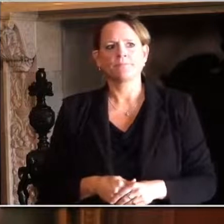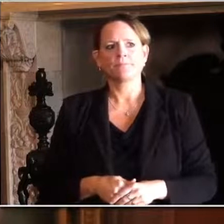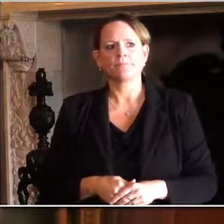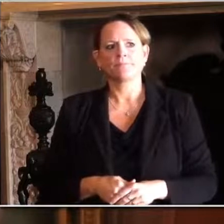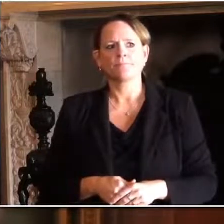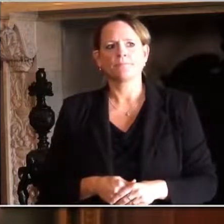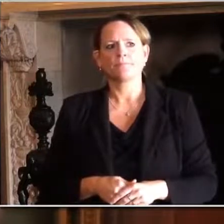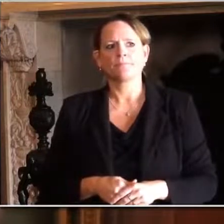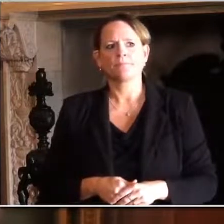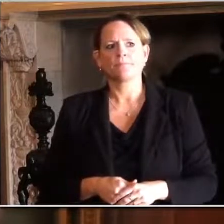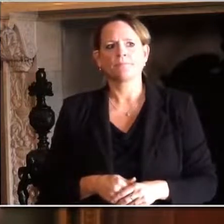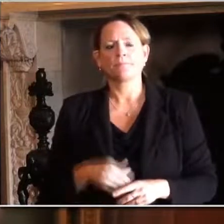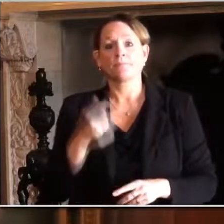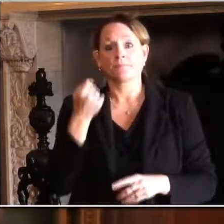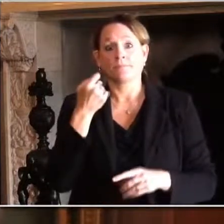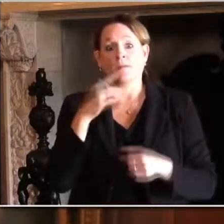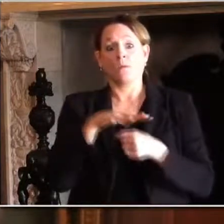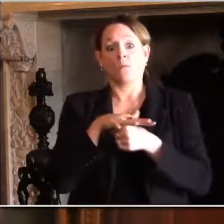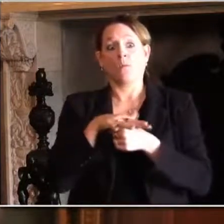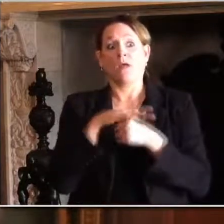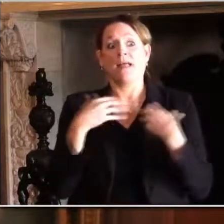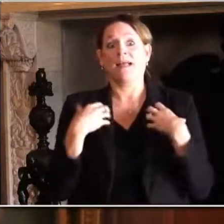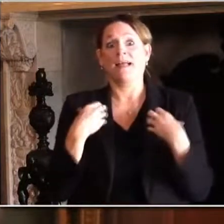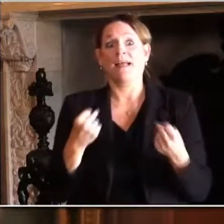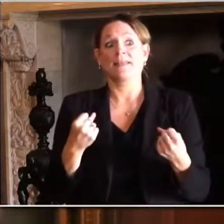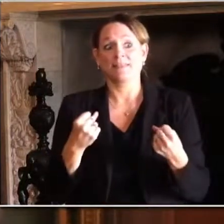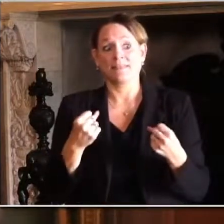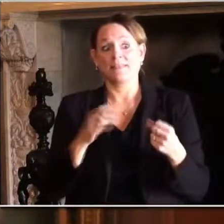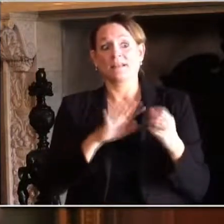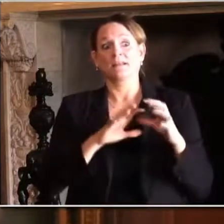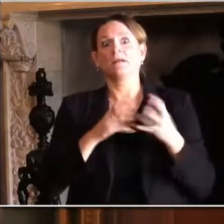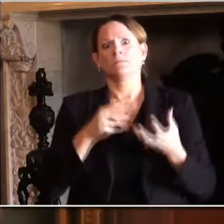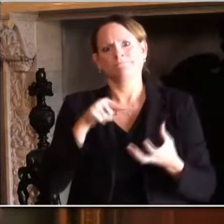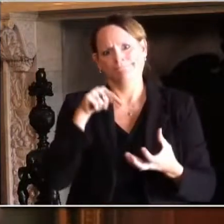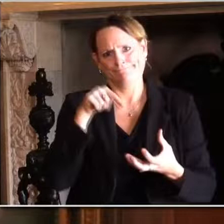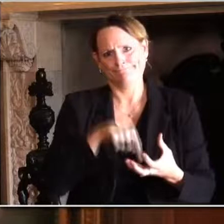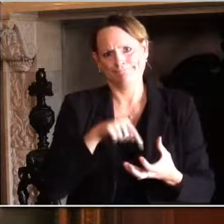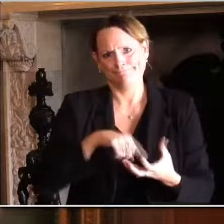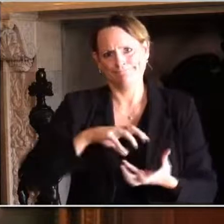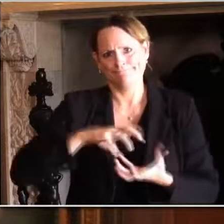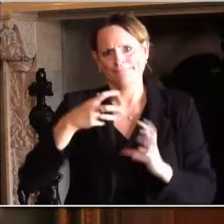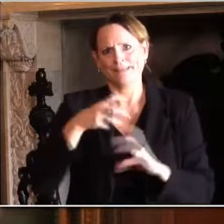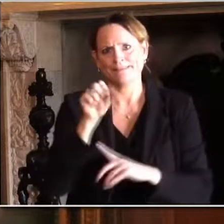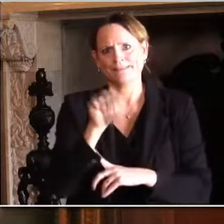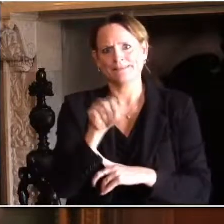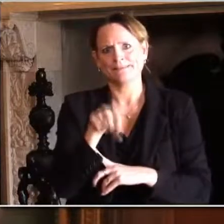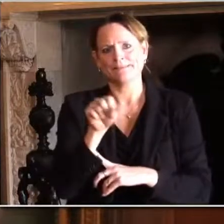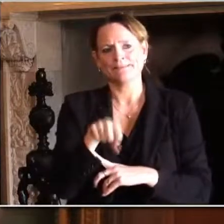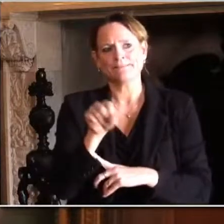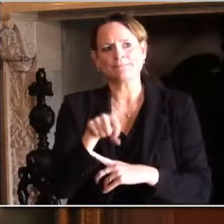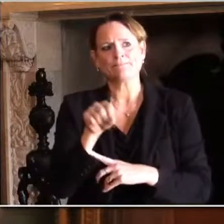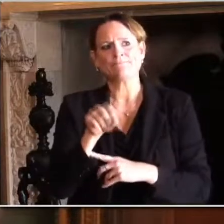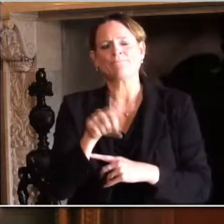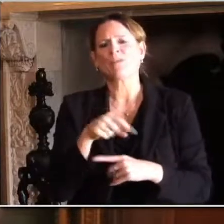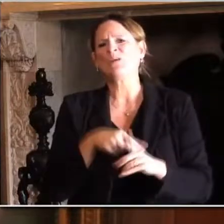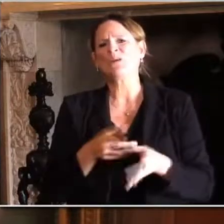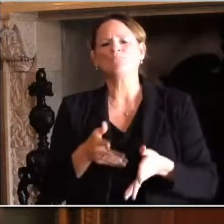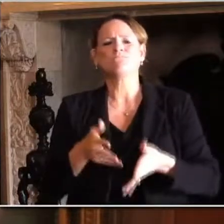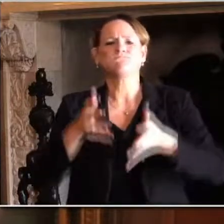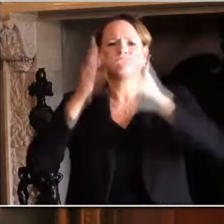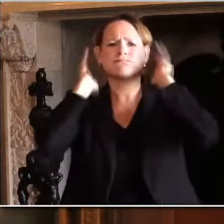mode, and this came up earlier, and the ability to respond to cases, do contact investigations, notify the contacts and provide the